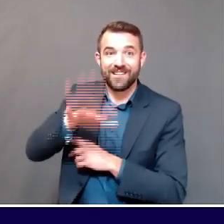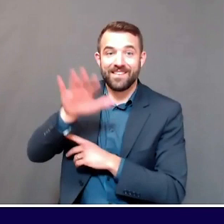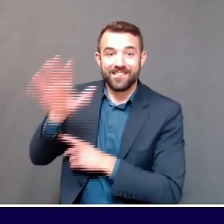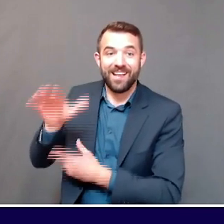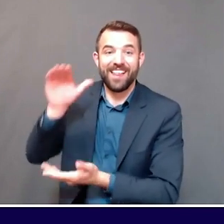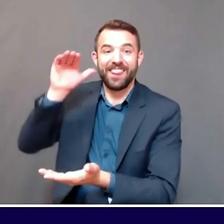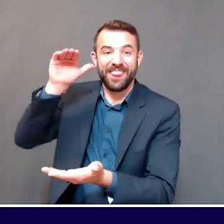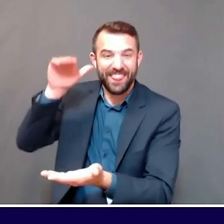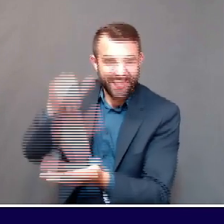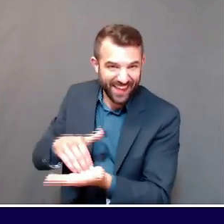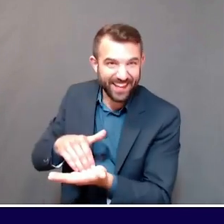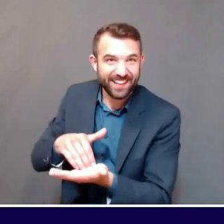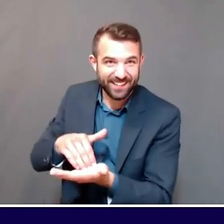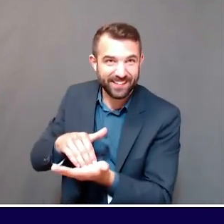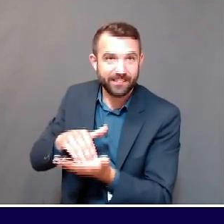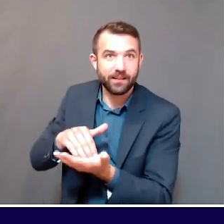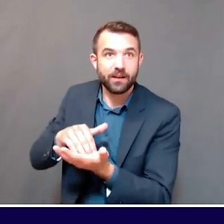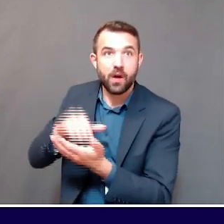55,051, that's